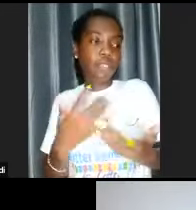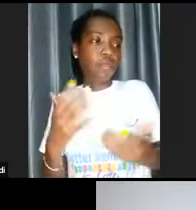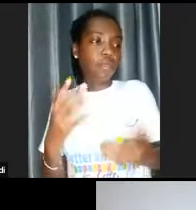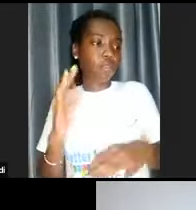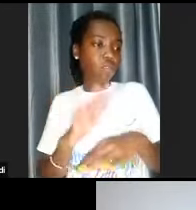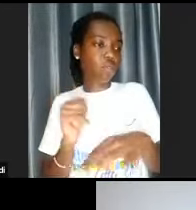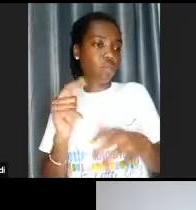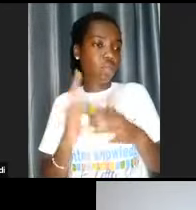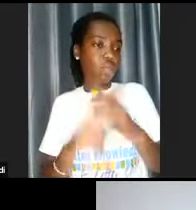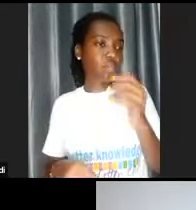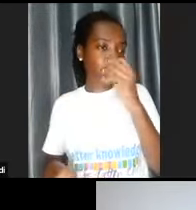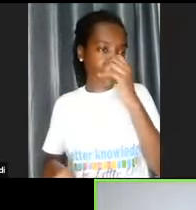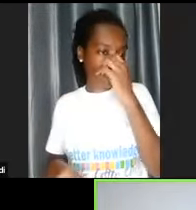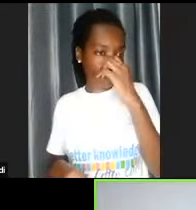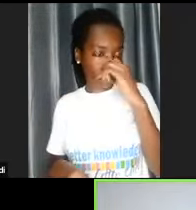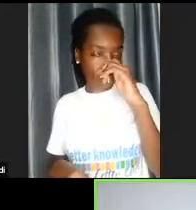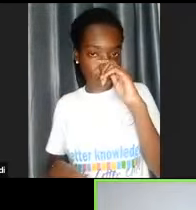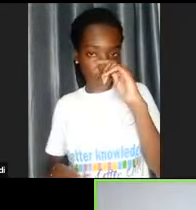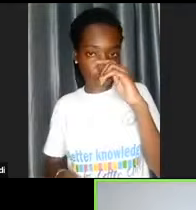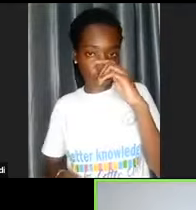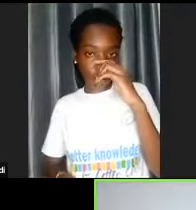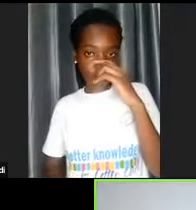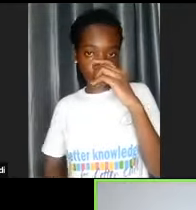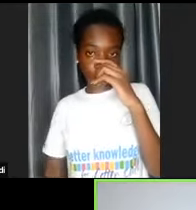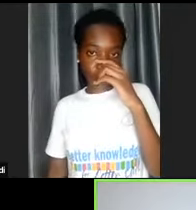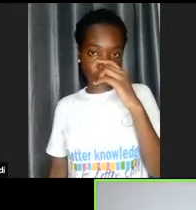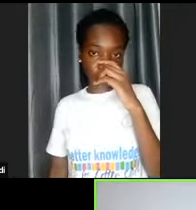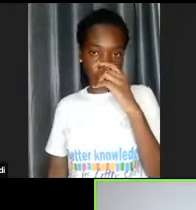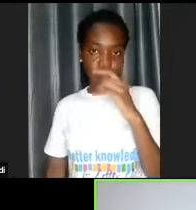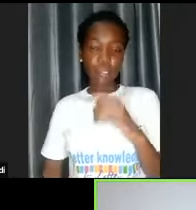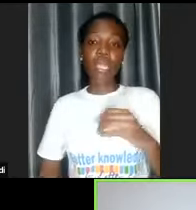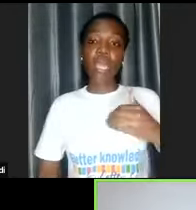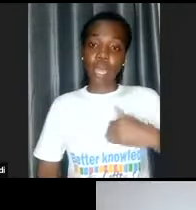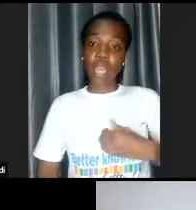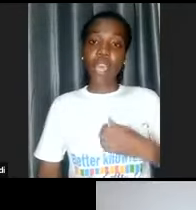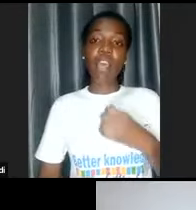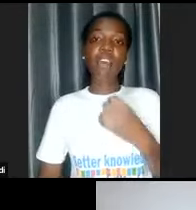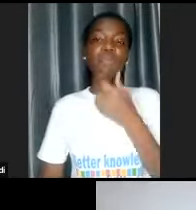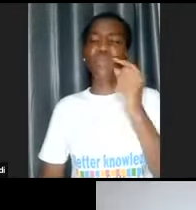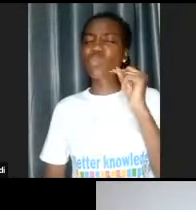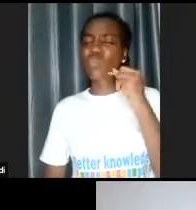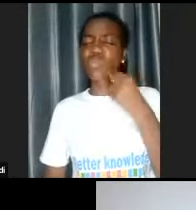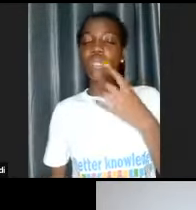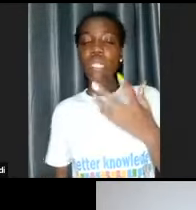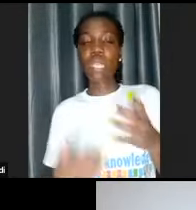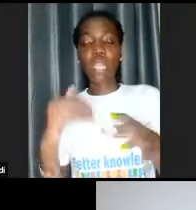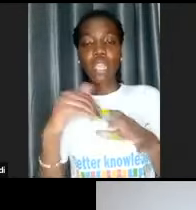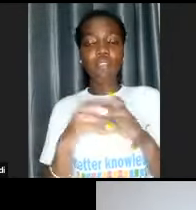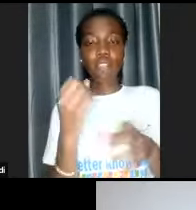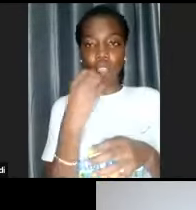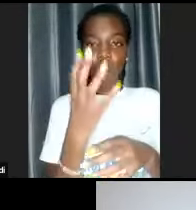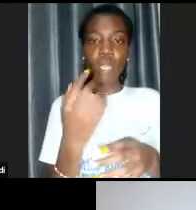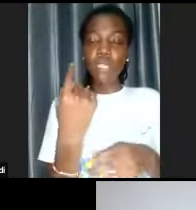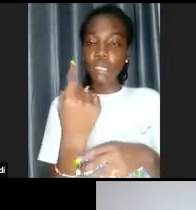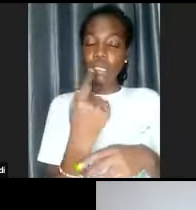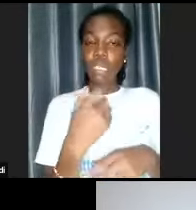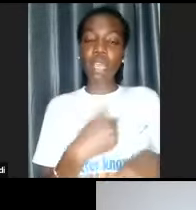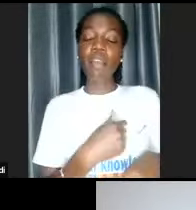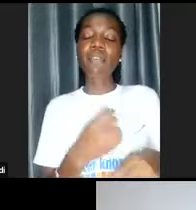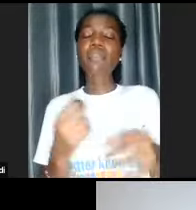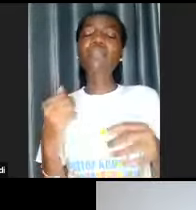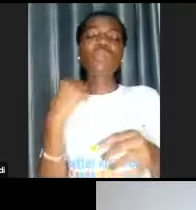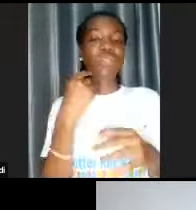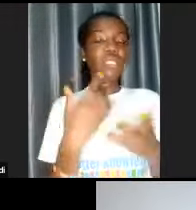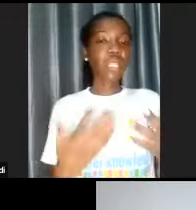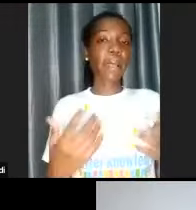bee extract. Exactly. Nectar. There is a nectar. Now, each one of you has a nectar that bees will always hang around. So